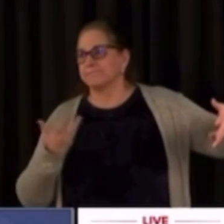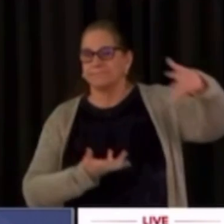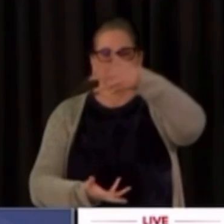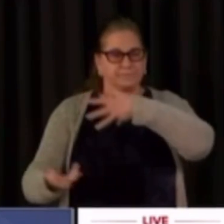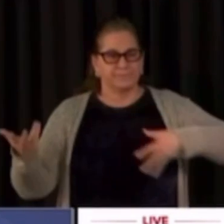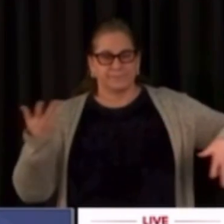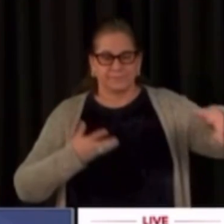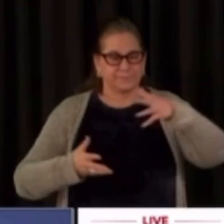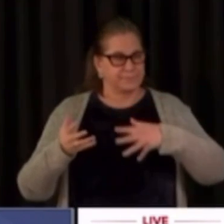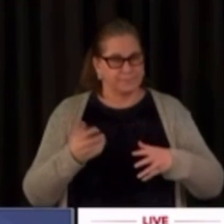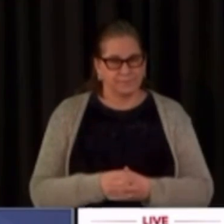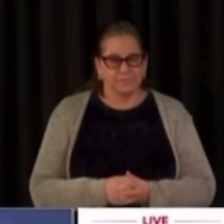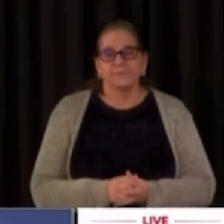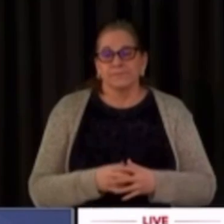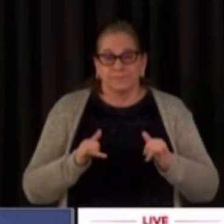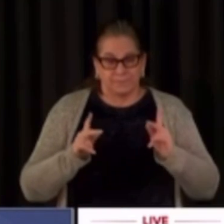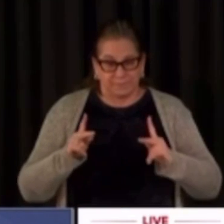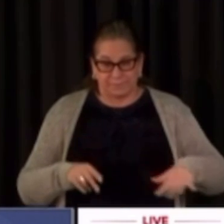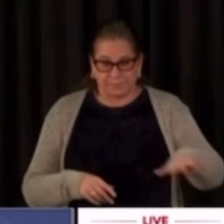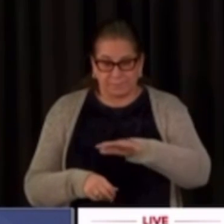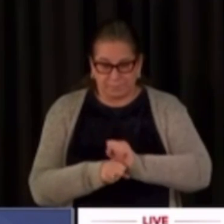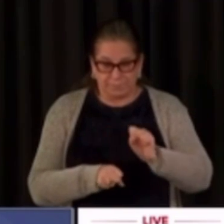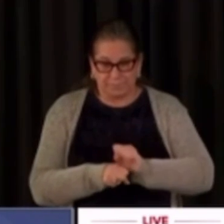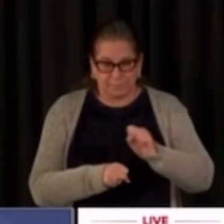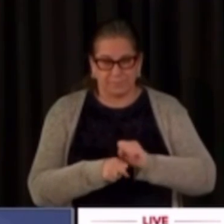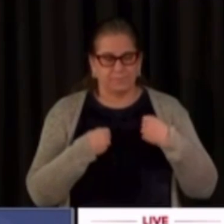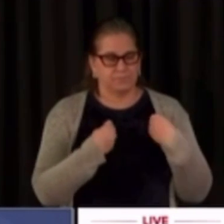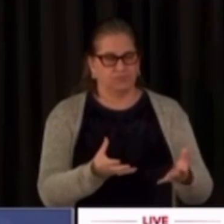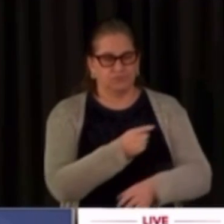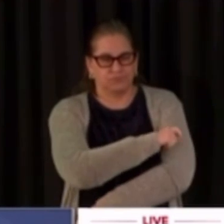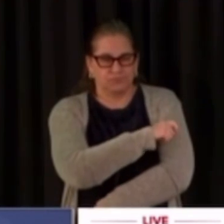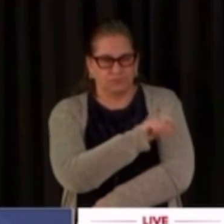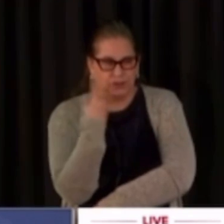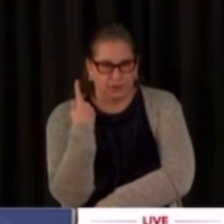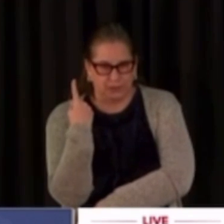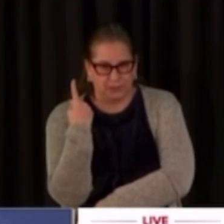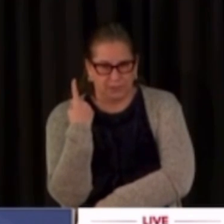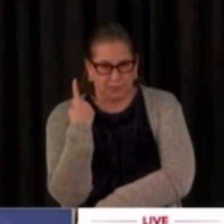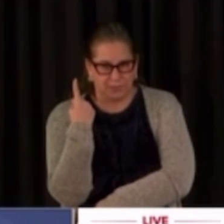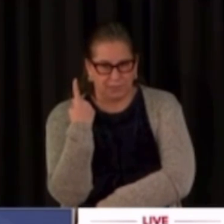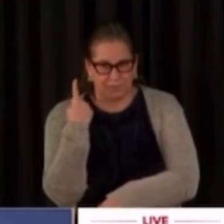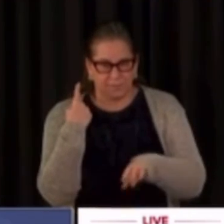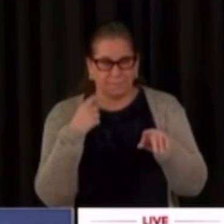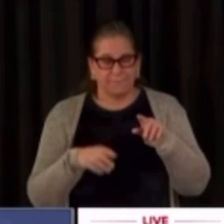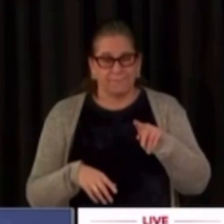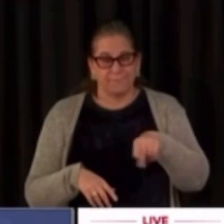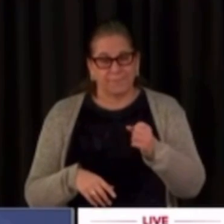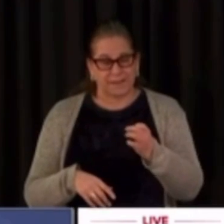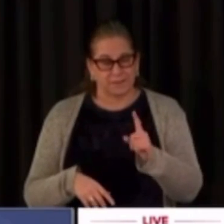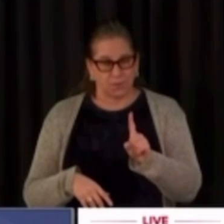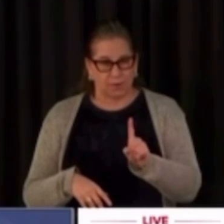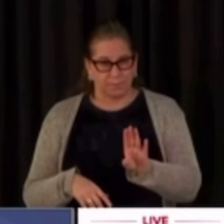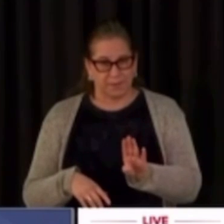next. Tier 2 in Phase 1B will include additional essential employees such